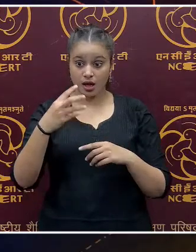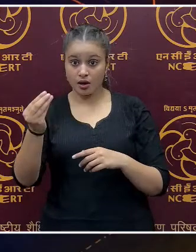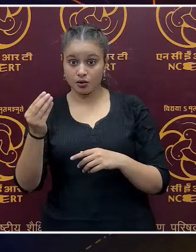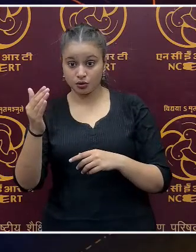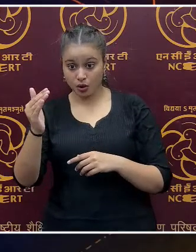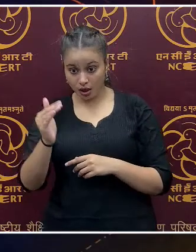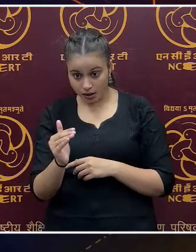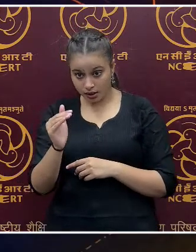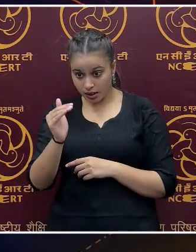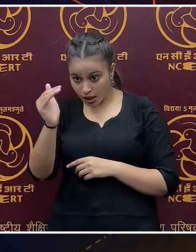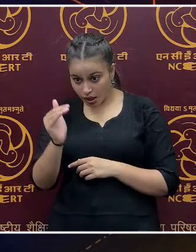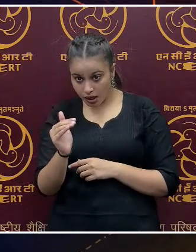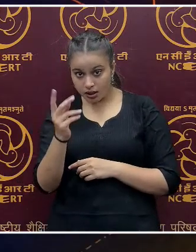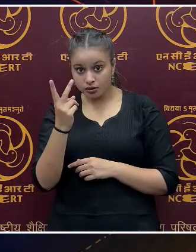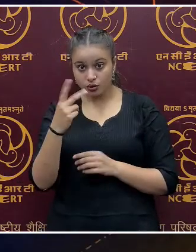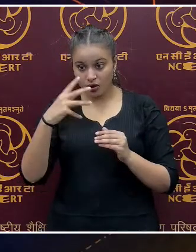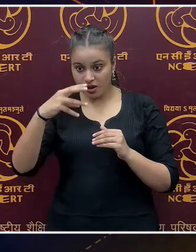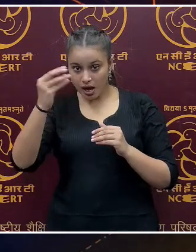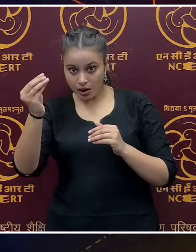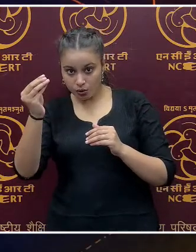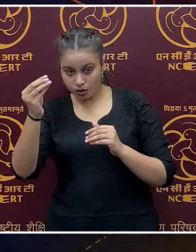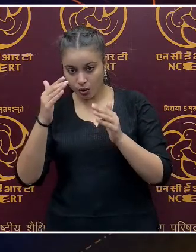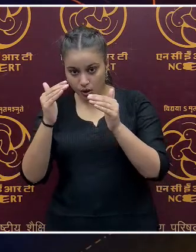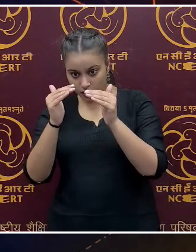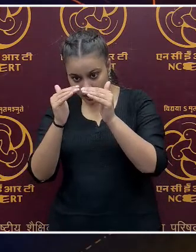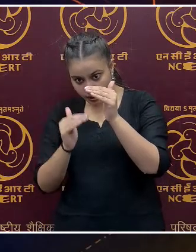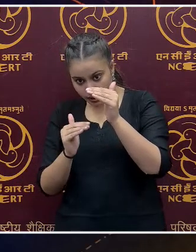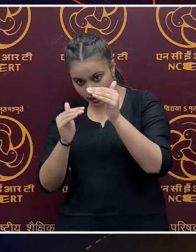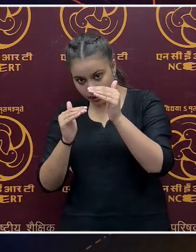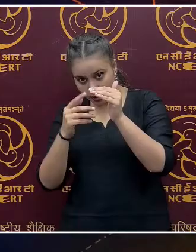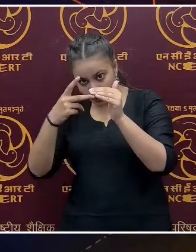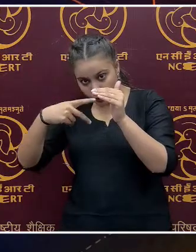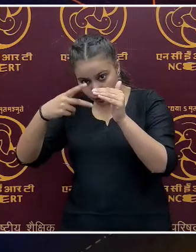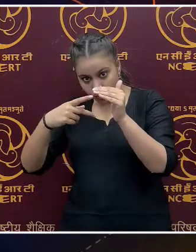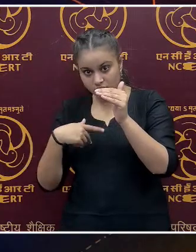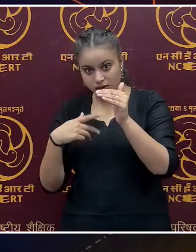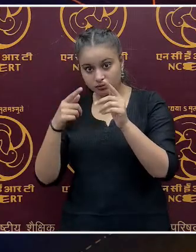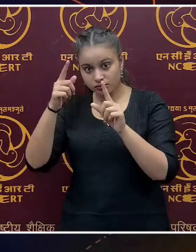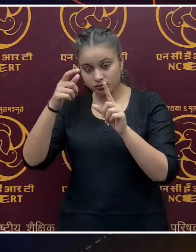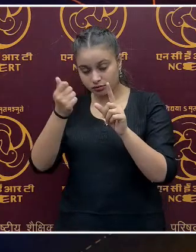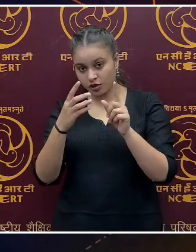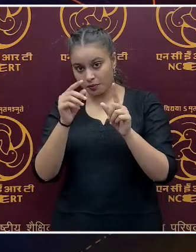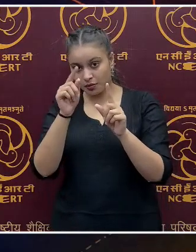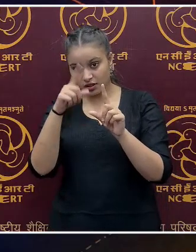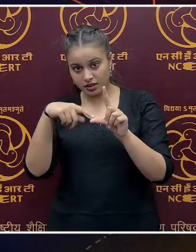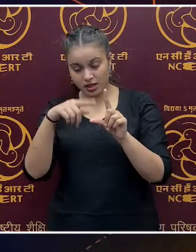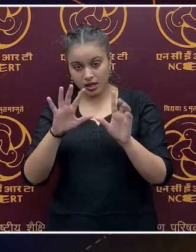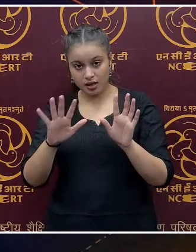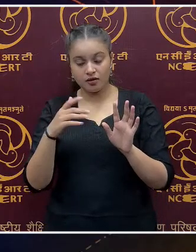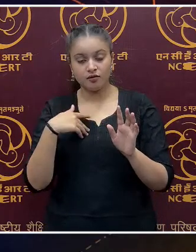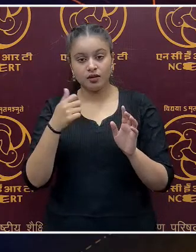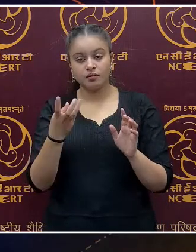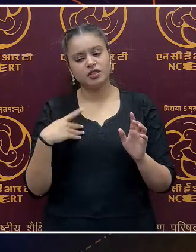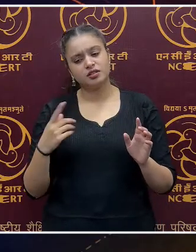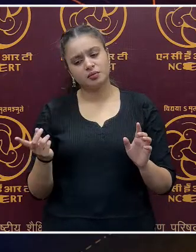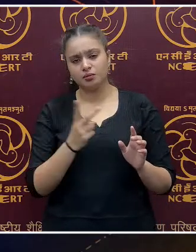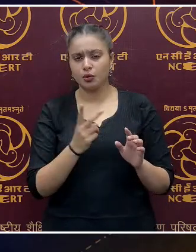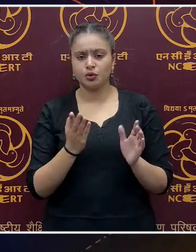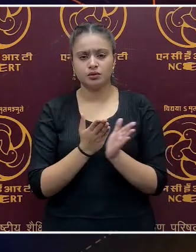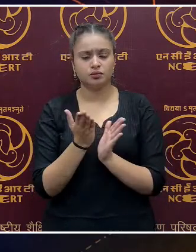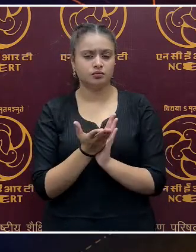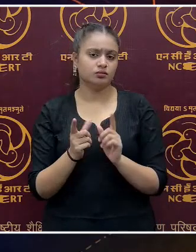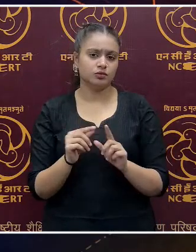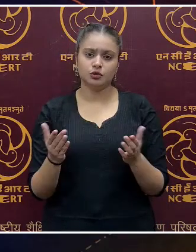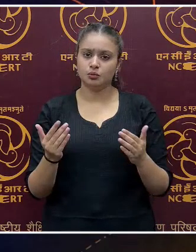is the two scales, one is outer scale and another one is the inner scale. So, we can measure both ways here,